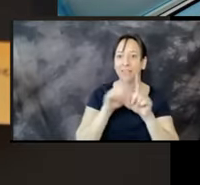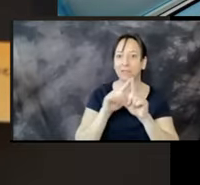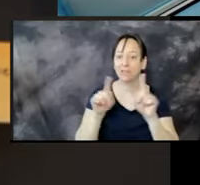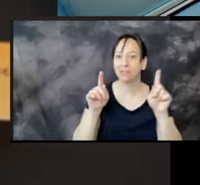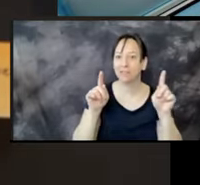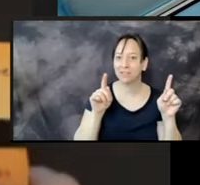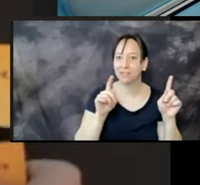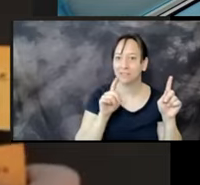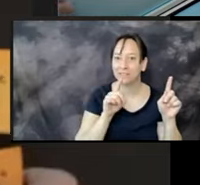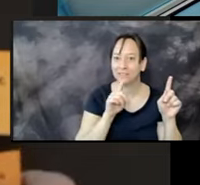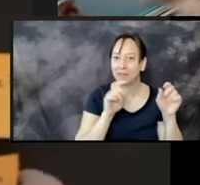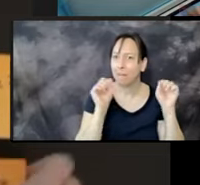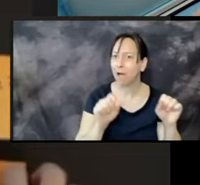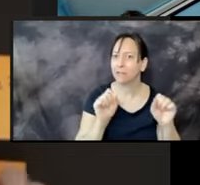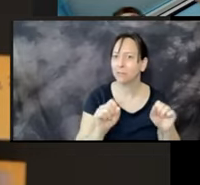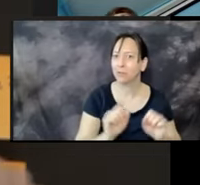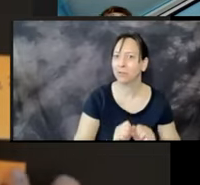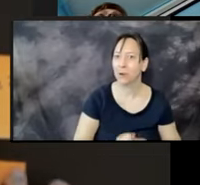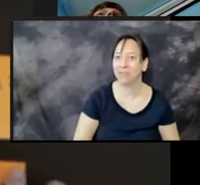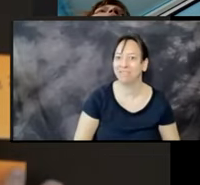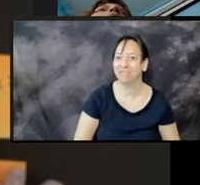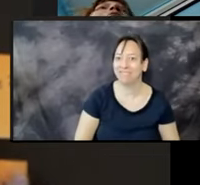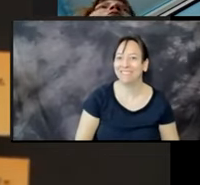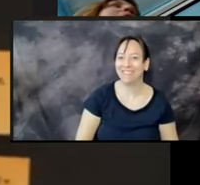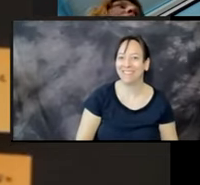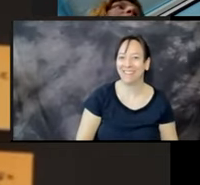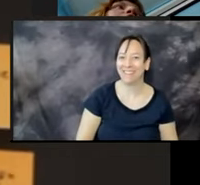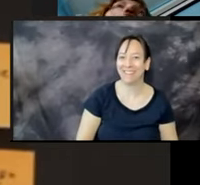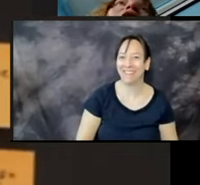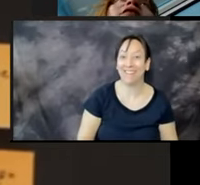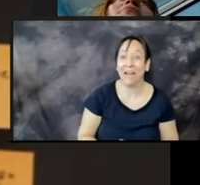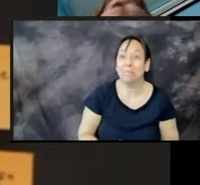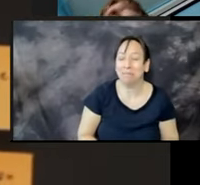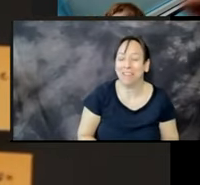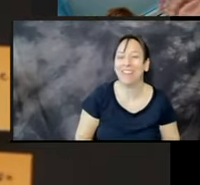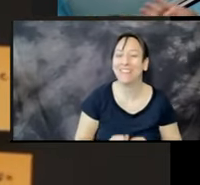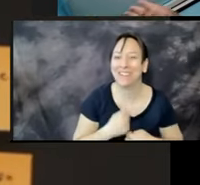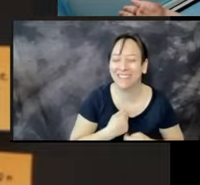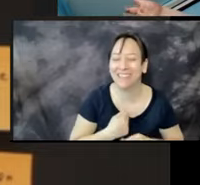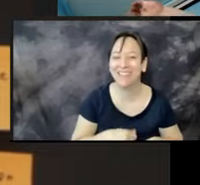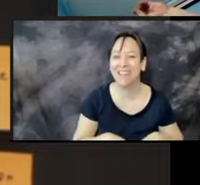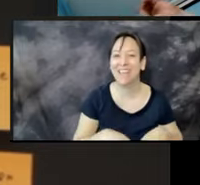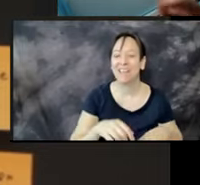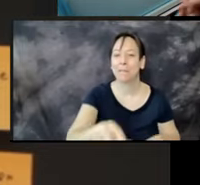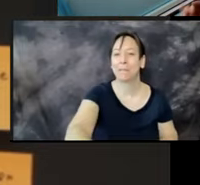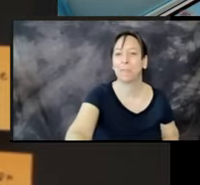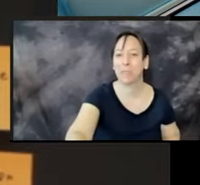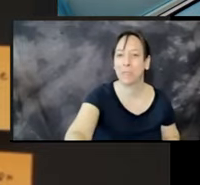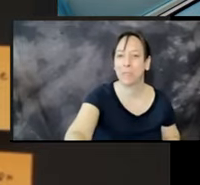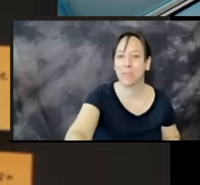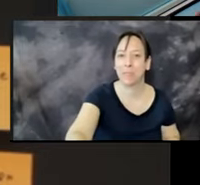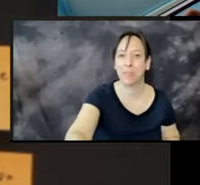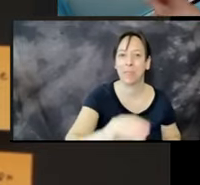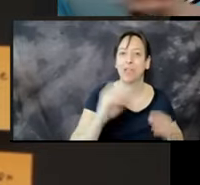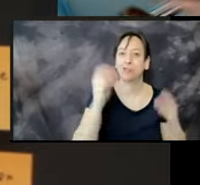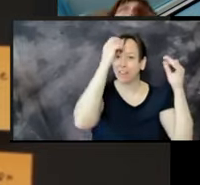question, how might we redesign public toilets in India? Well, that's a little bit wide. Let's try to narrow it.